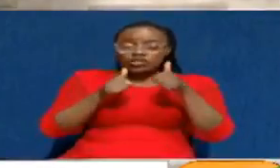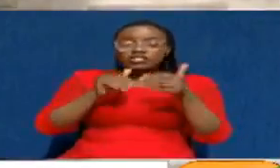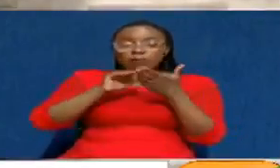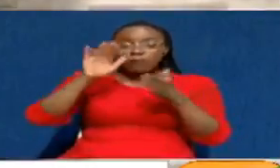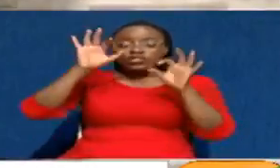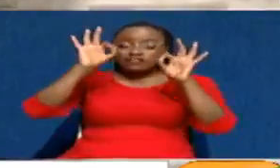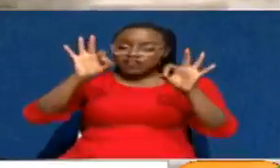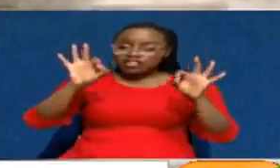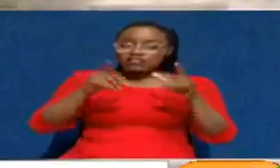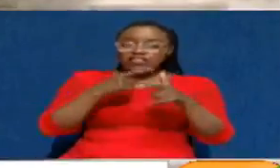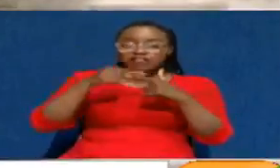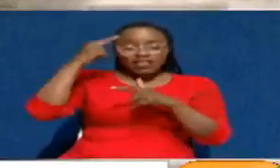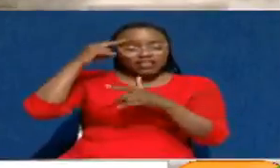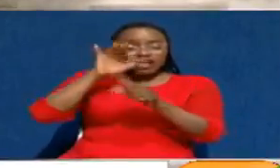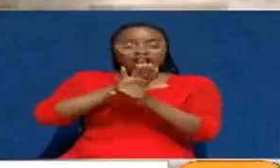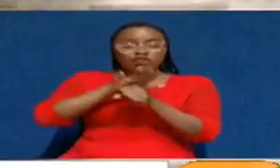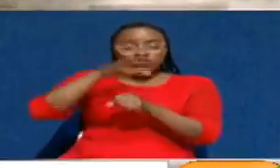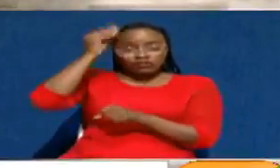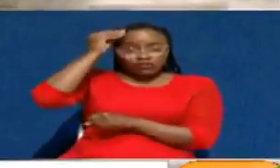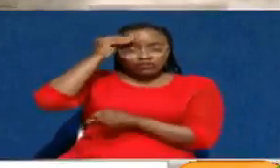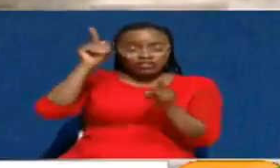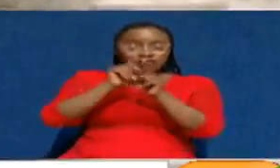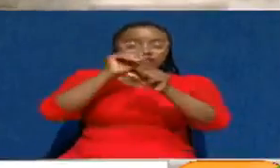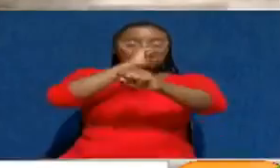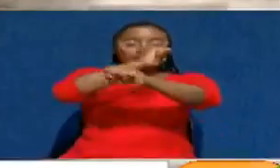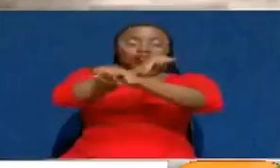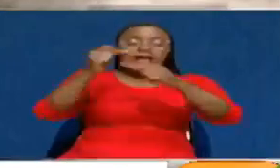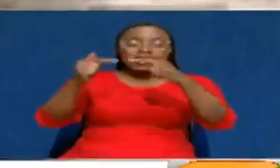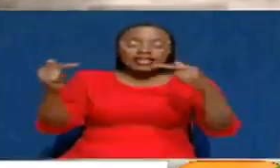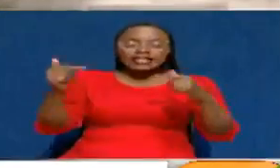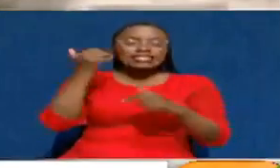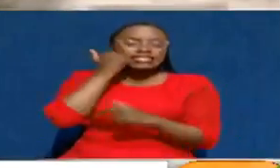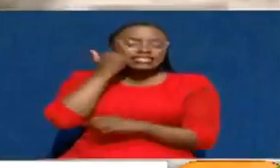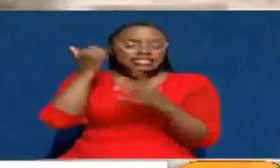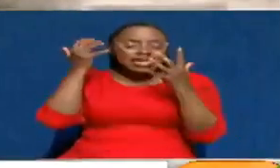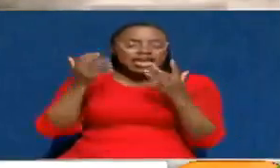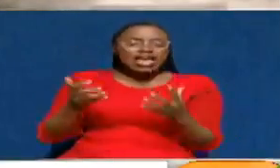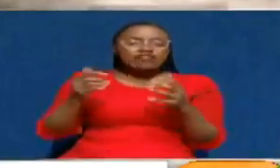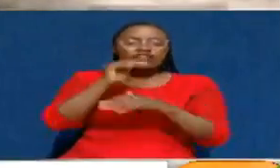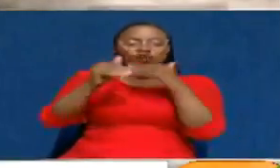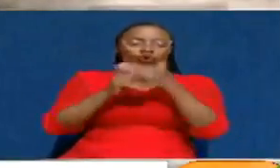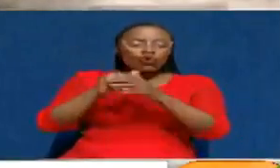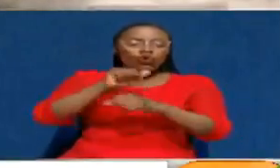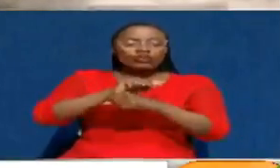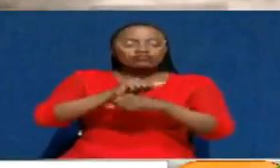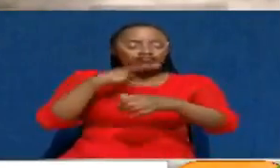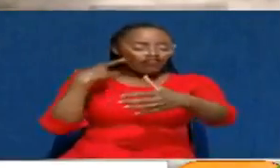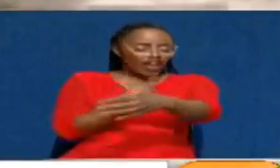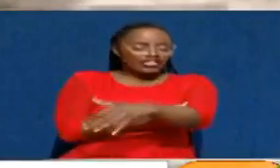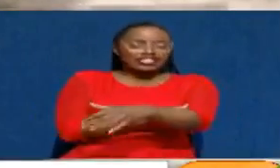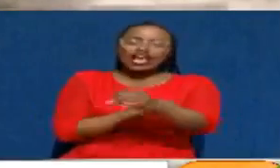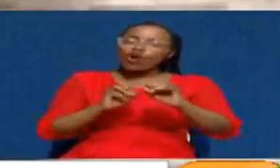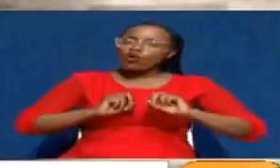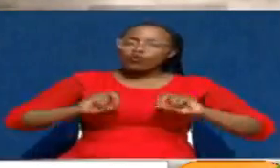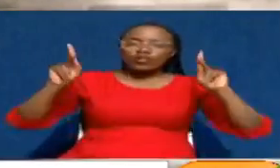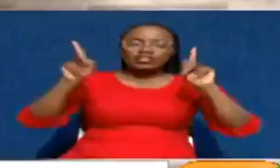effective, for example, I think many studies show that as far as preventing severe disease and death, all the vaccines are effective. So get the